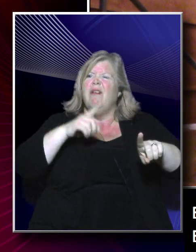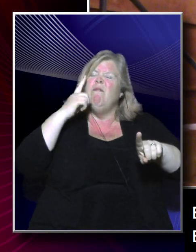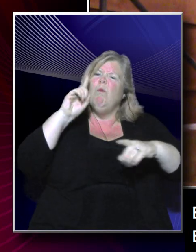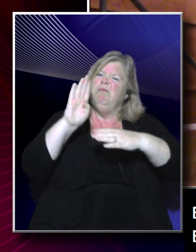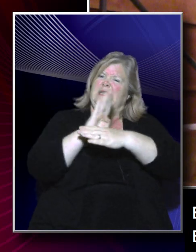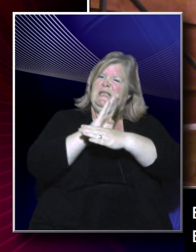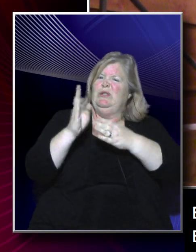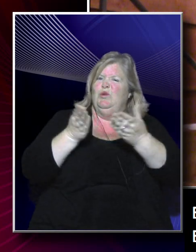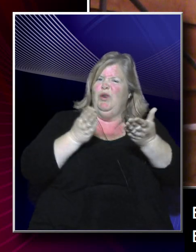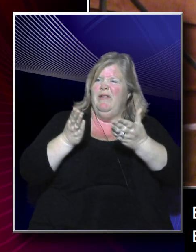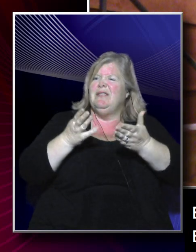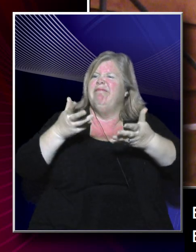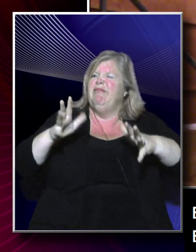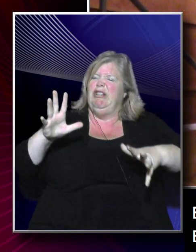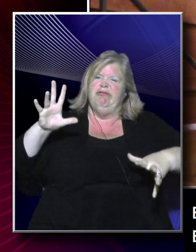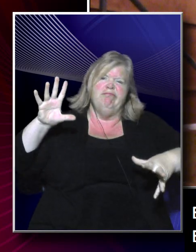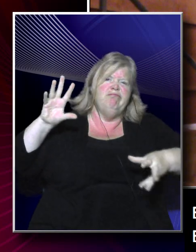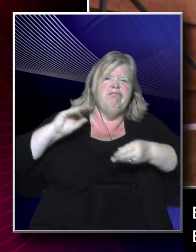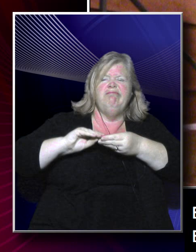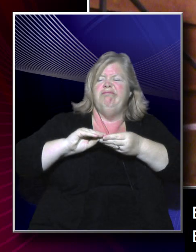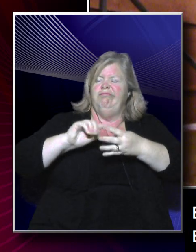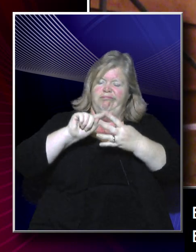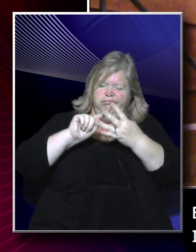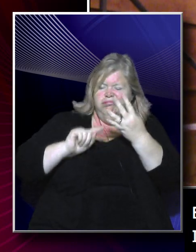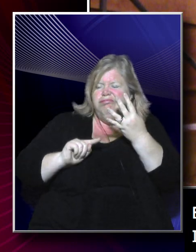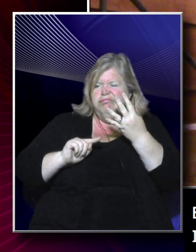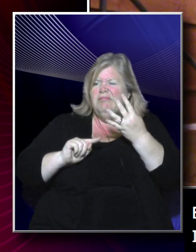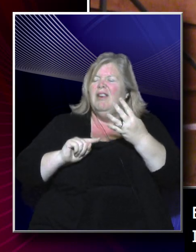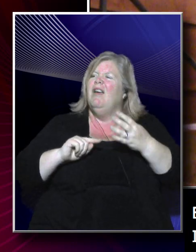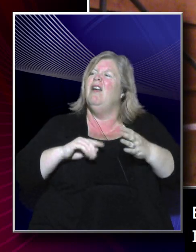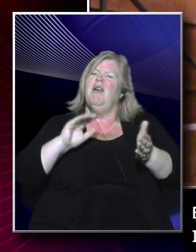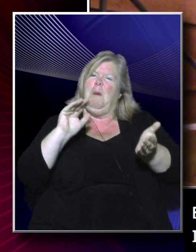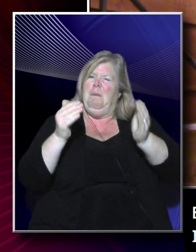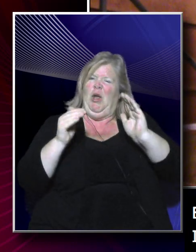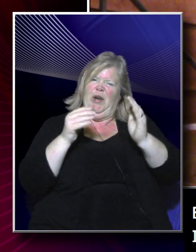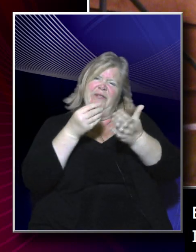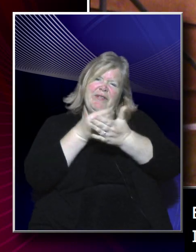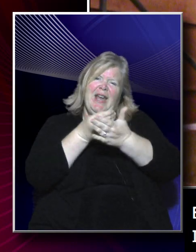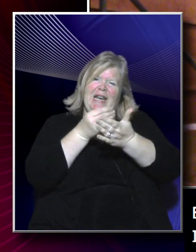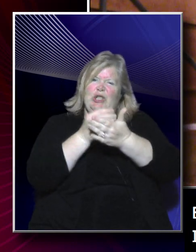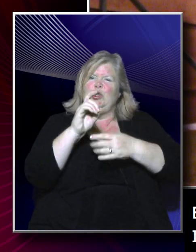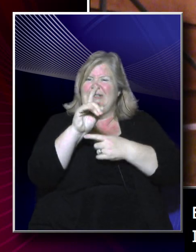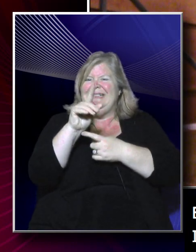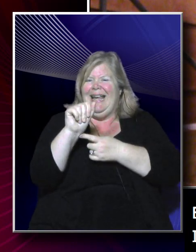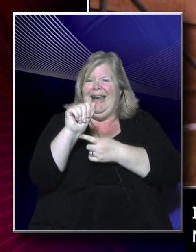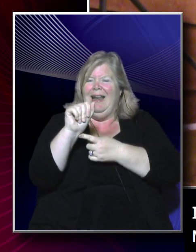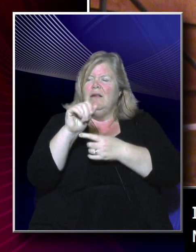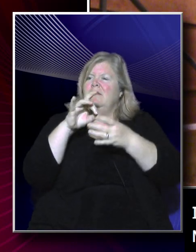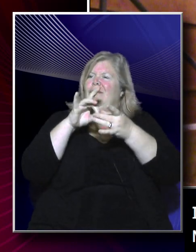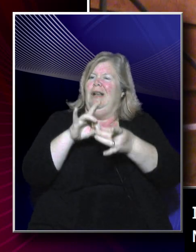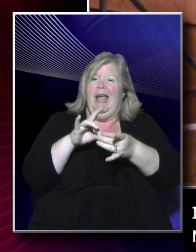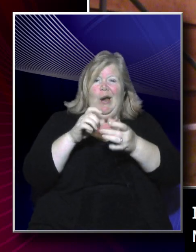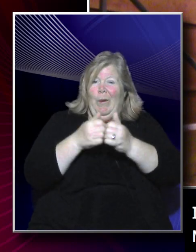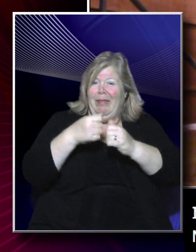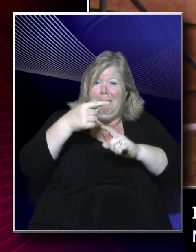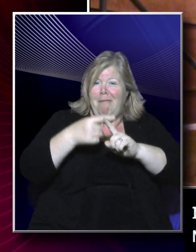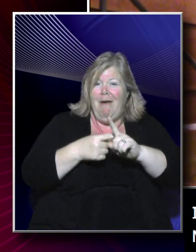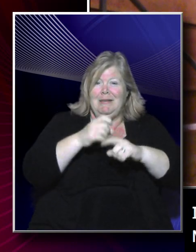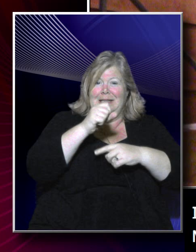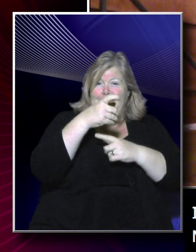any informational items and the comparative financial data for the months ended September